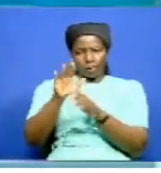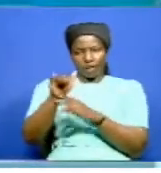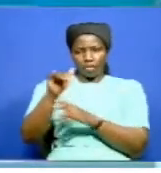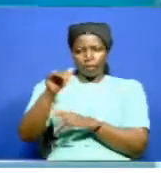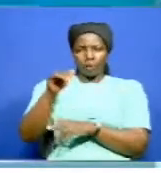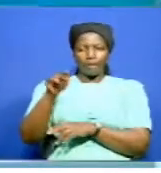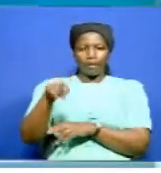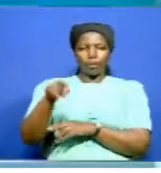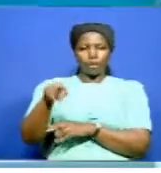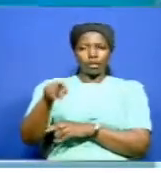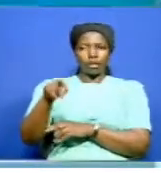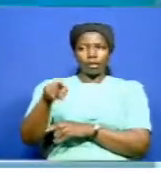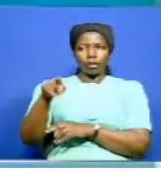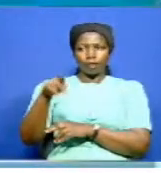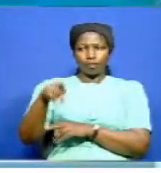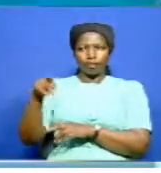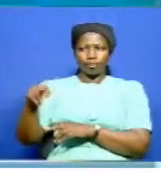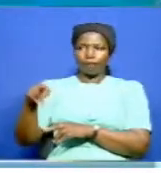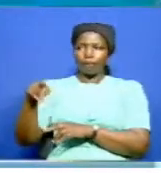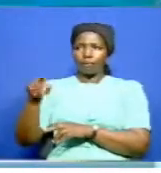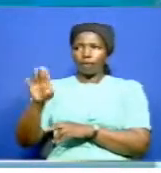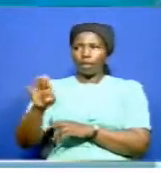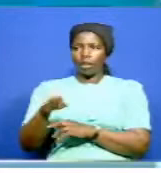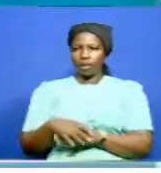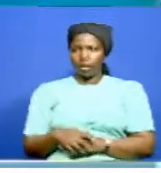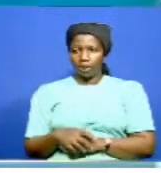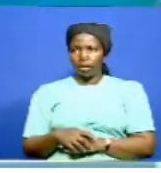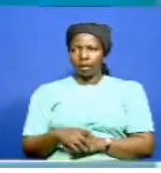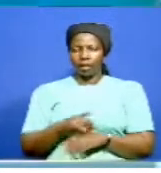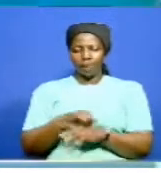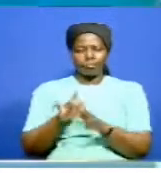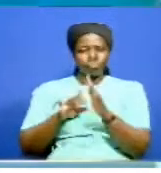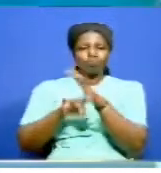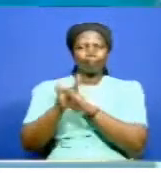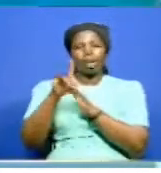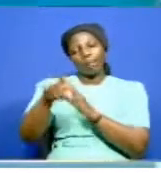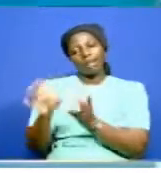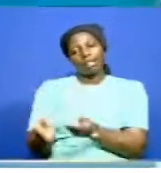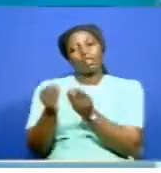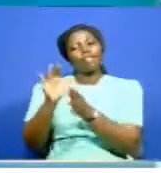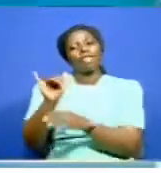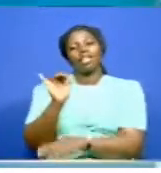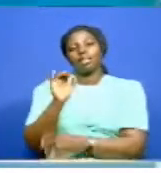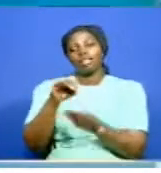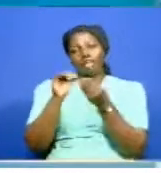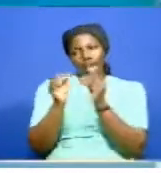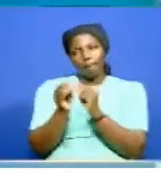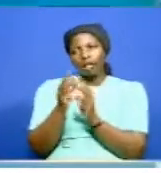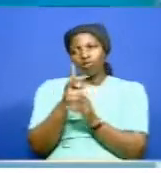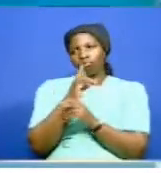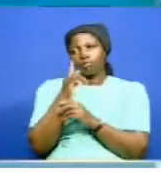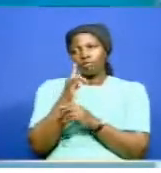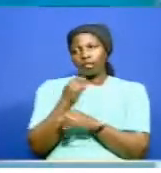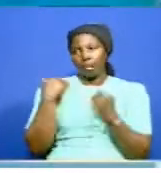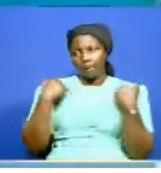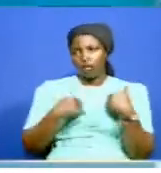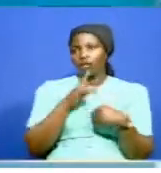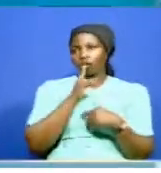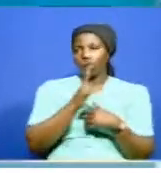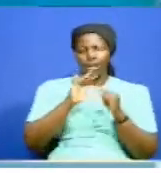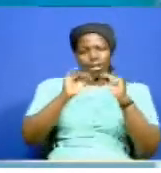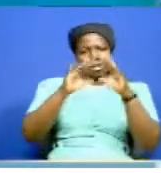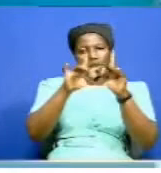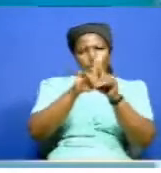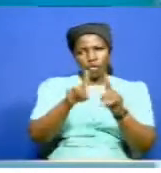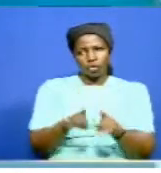Board. So when I walk in over there, I have to provide that number. Yes, so I'm sure the teachers will also have